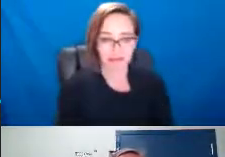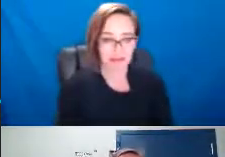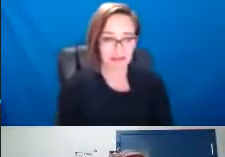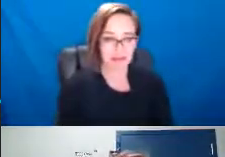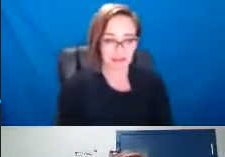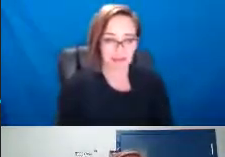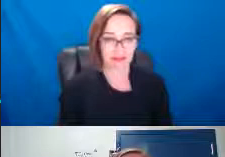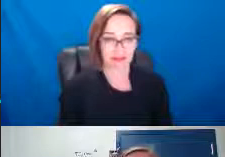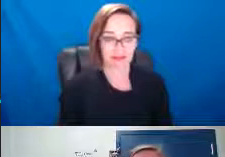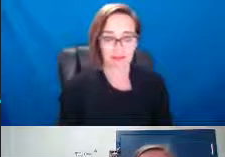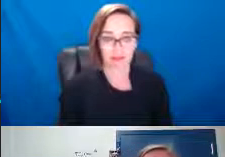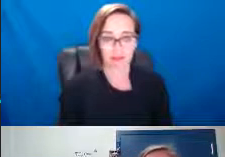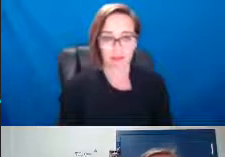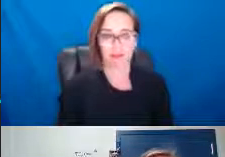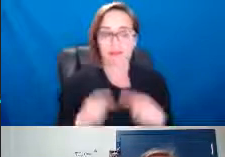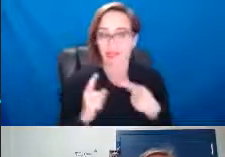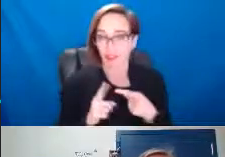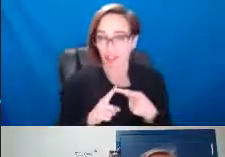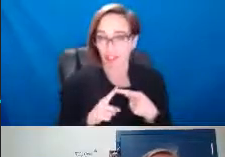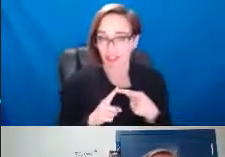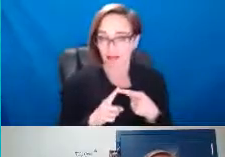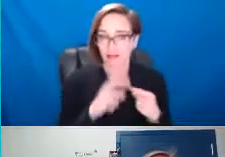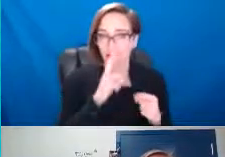with hard of hearing with low vision.